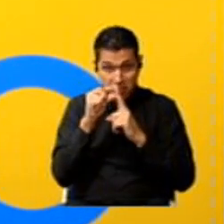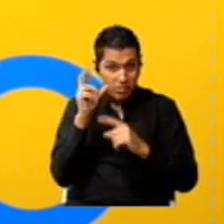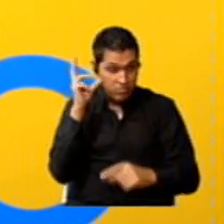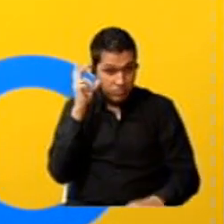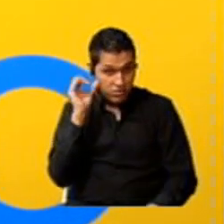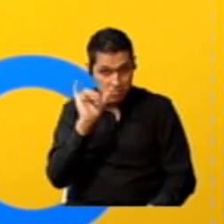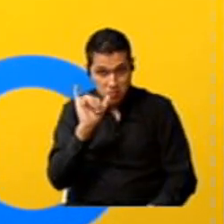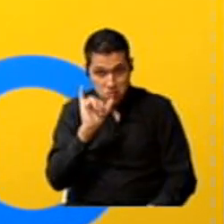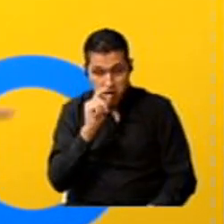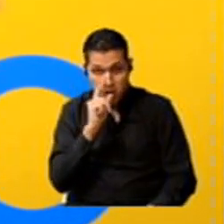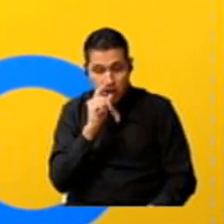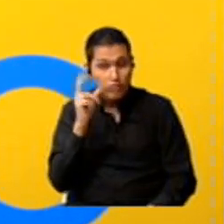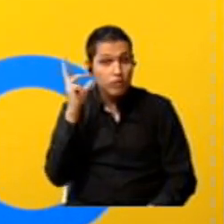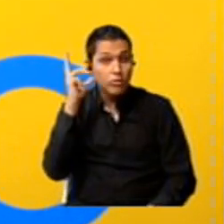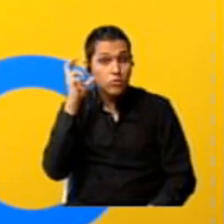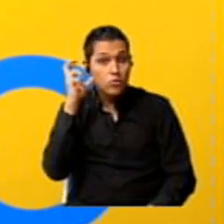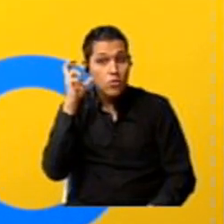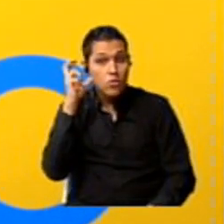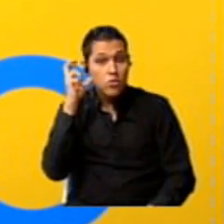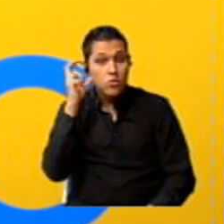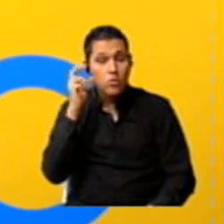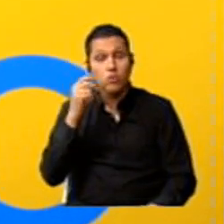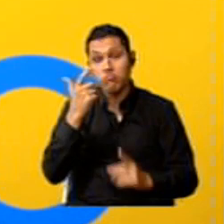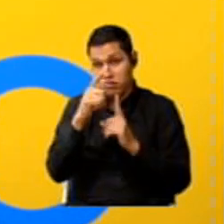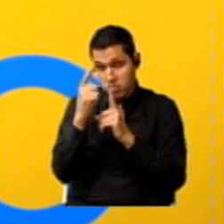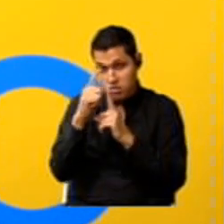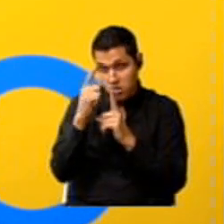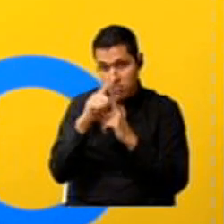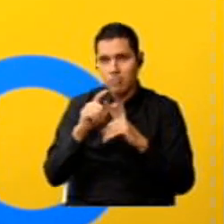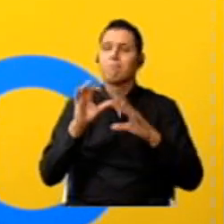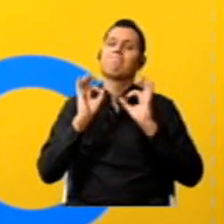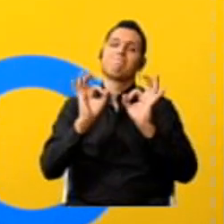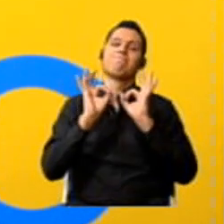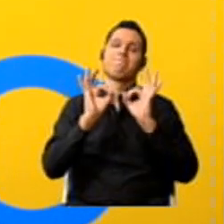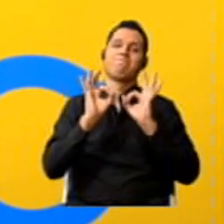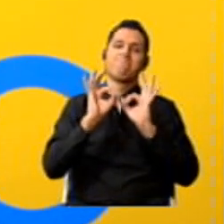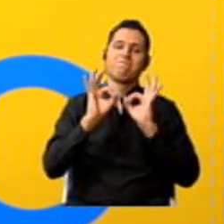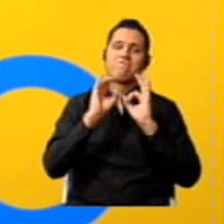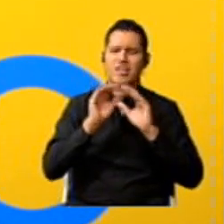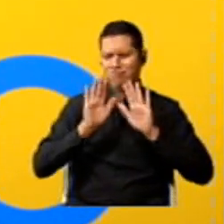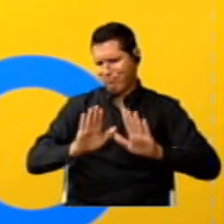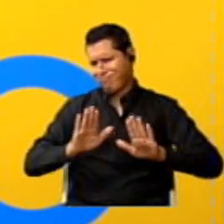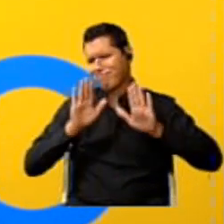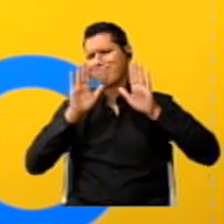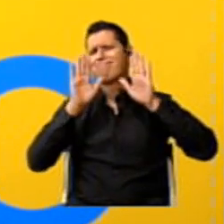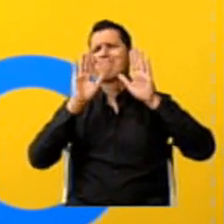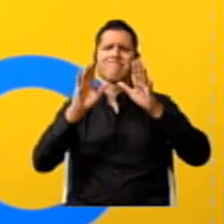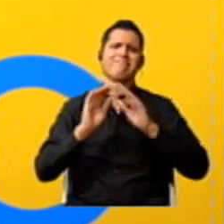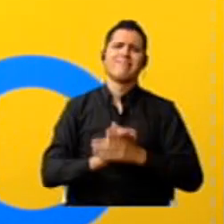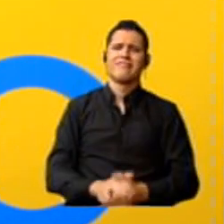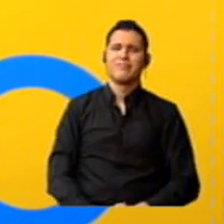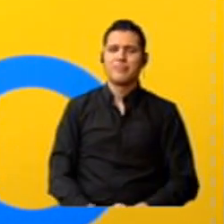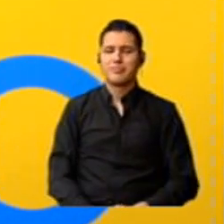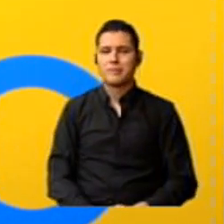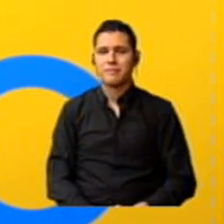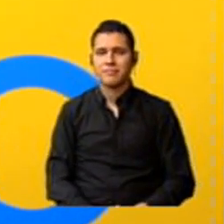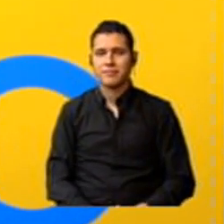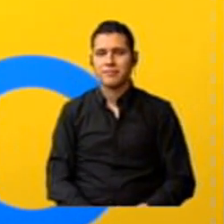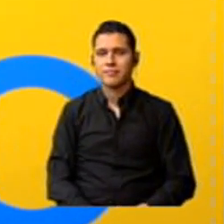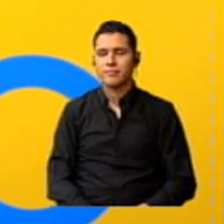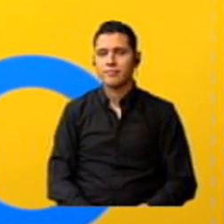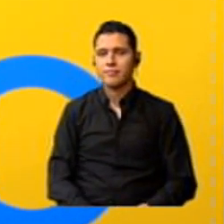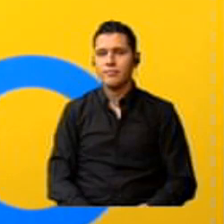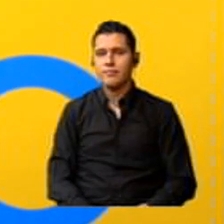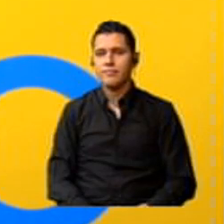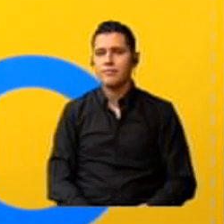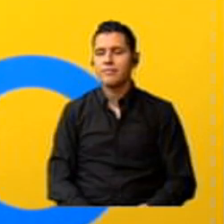sounds? Sounds and letters? Very good. Excellent. Well, we did